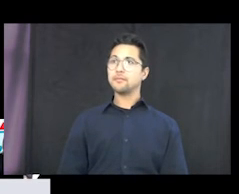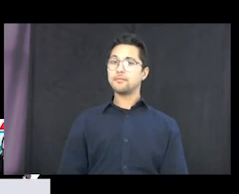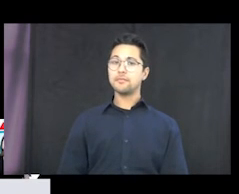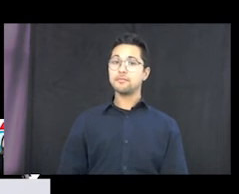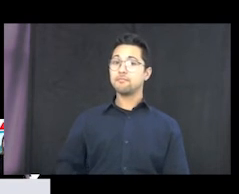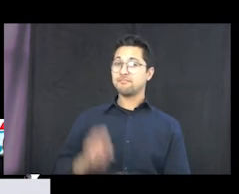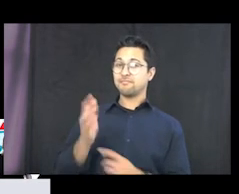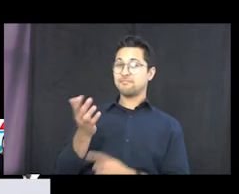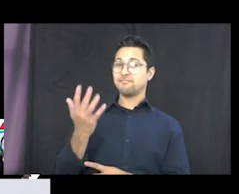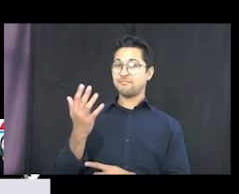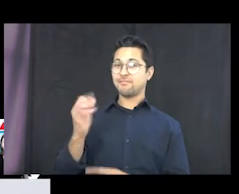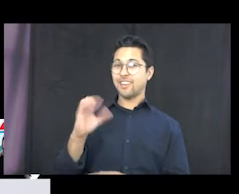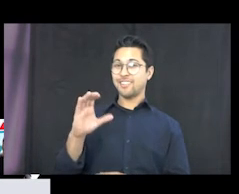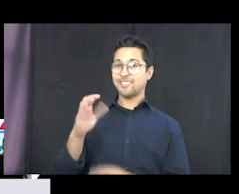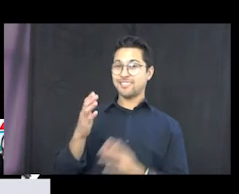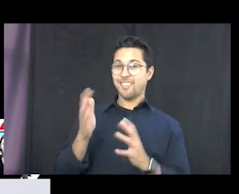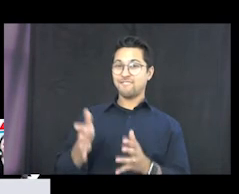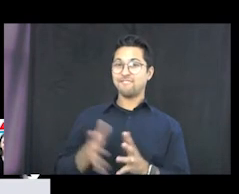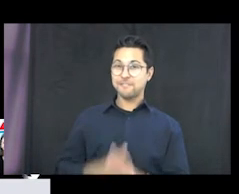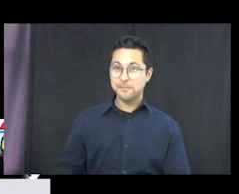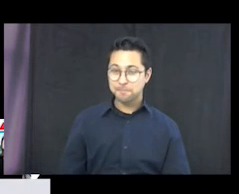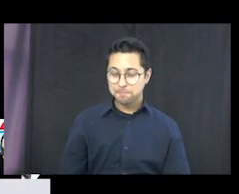Five seconds left.